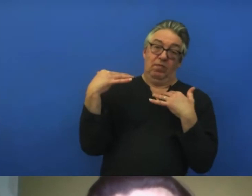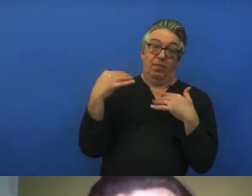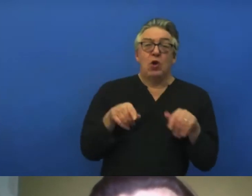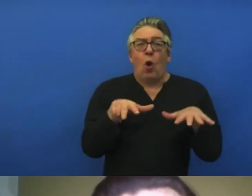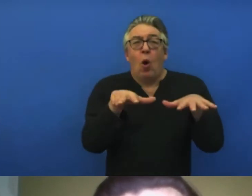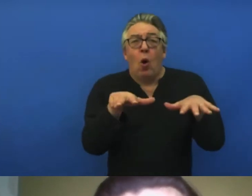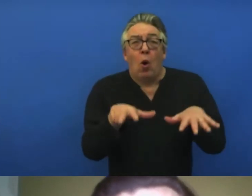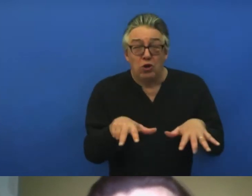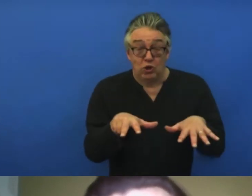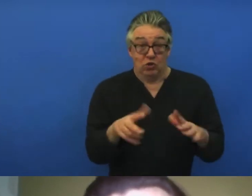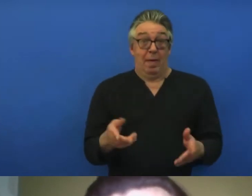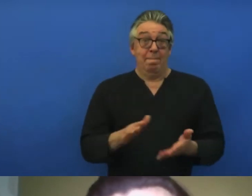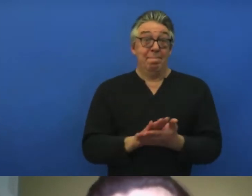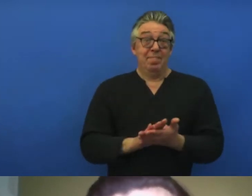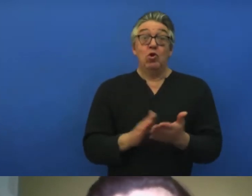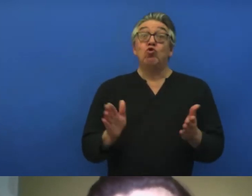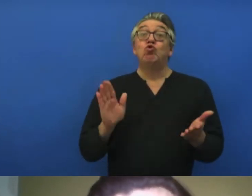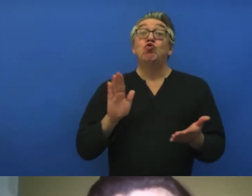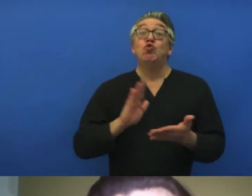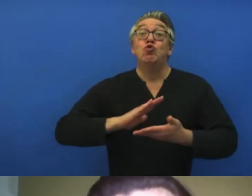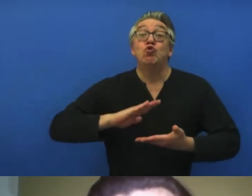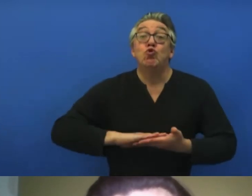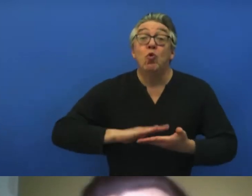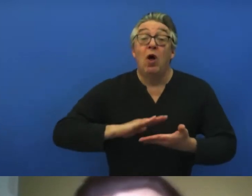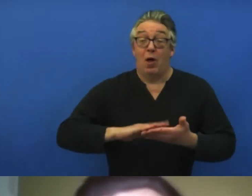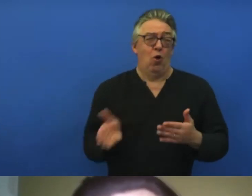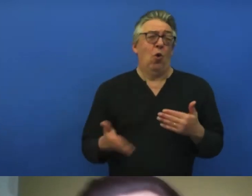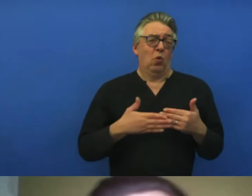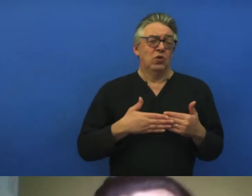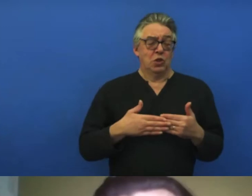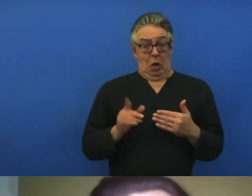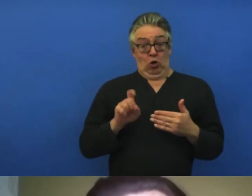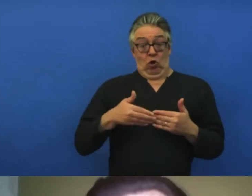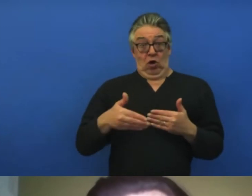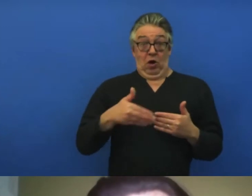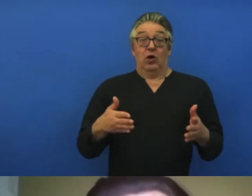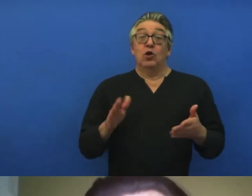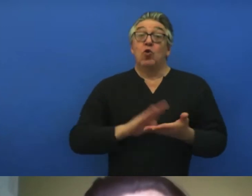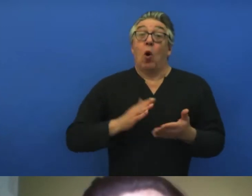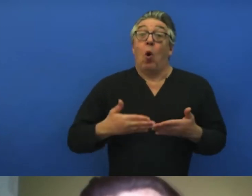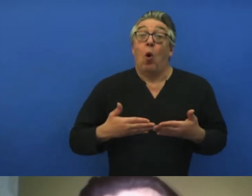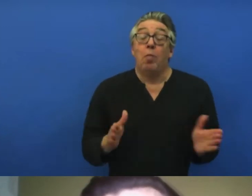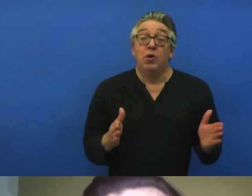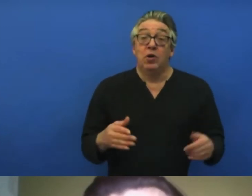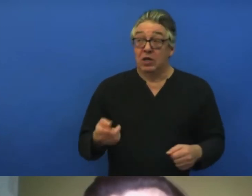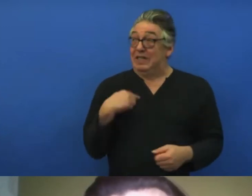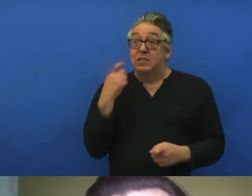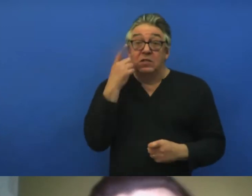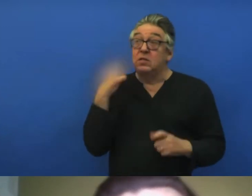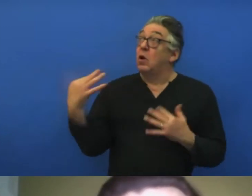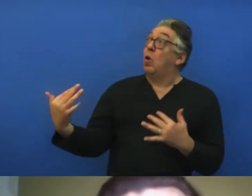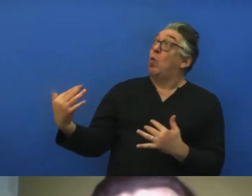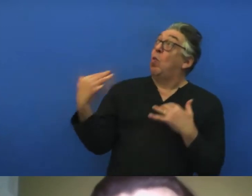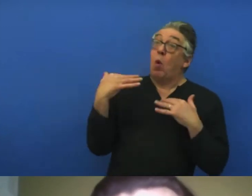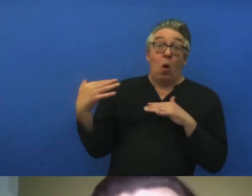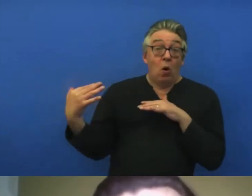start. And those days I was really thinking, where could I take refuge, me and my family, in case if